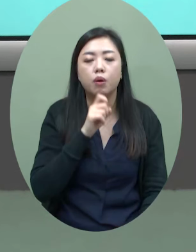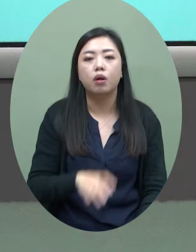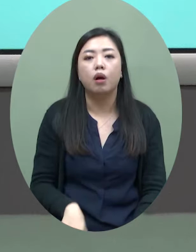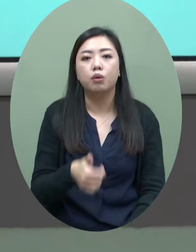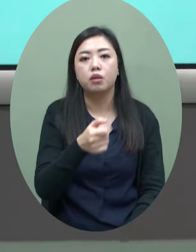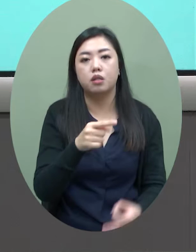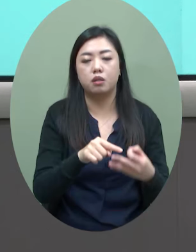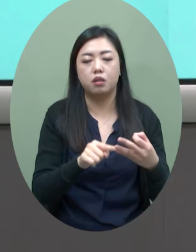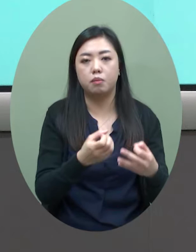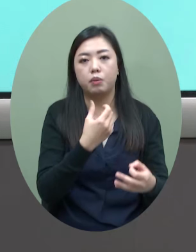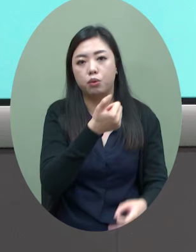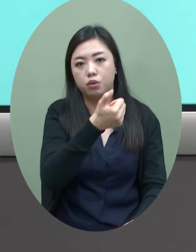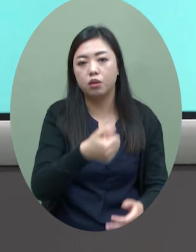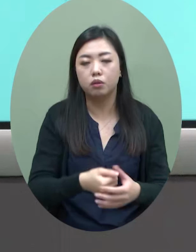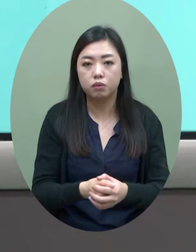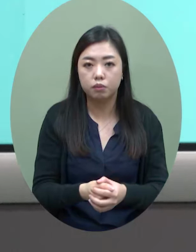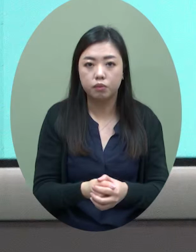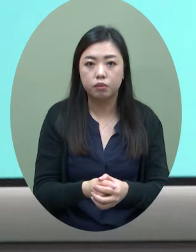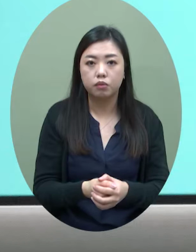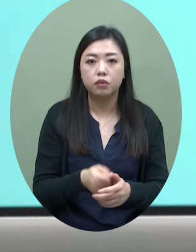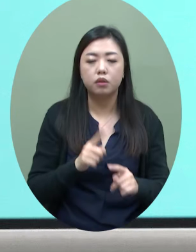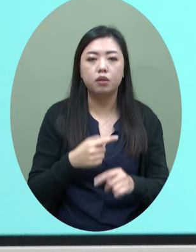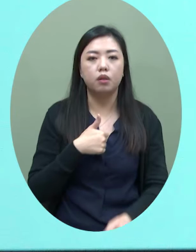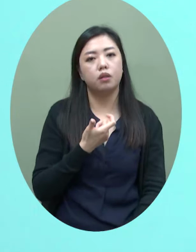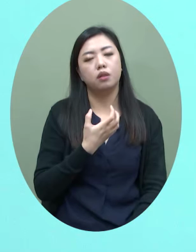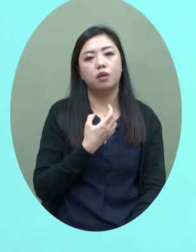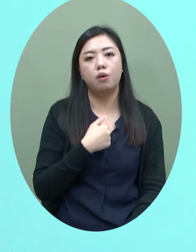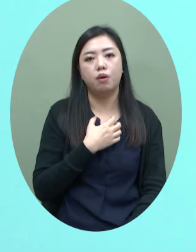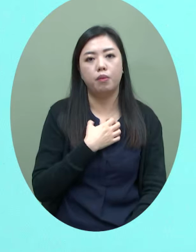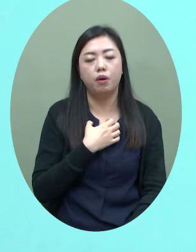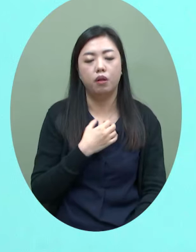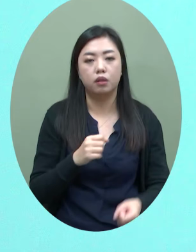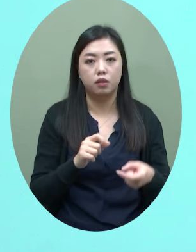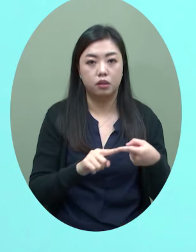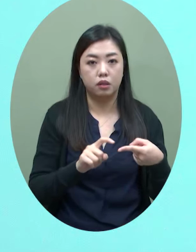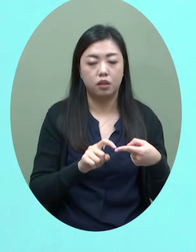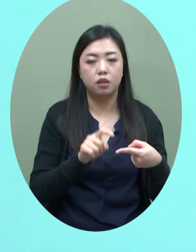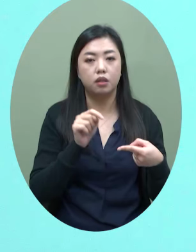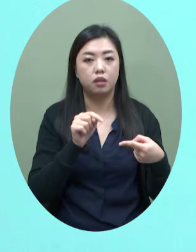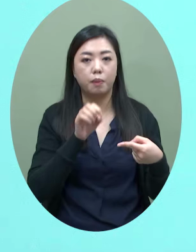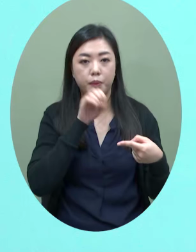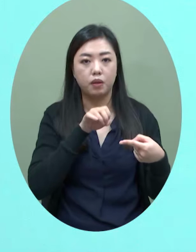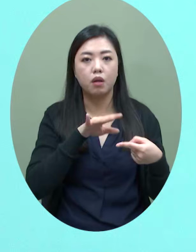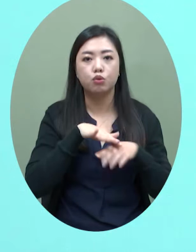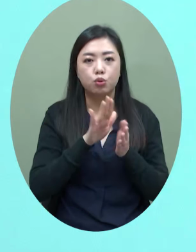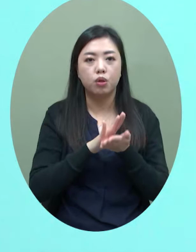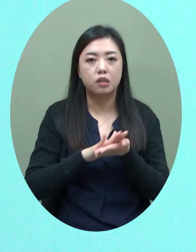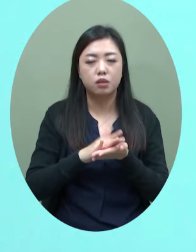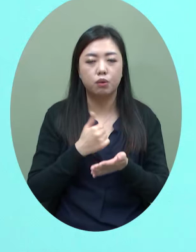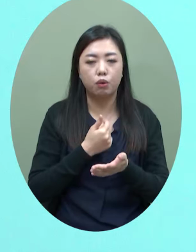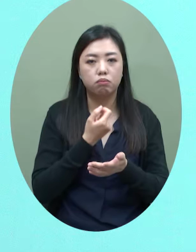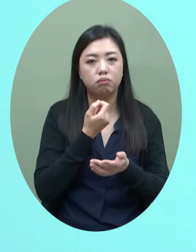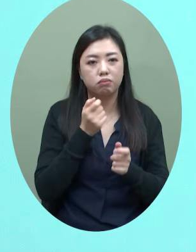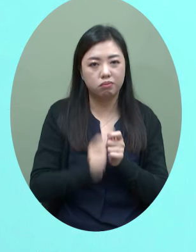I'm afraid as far as the first question is concerned, I could not disclose any details about the actual